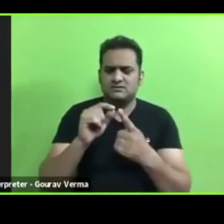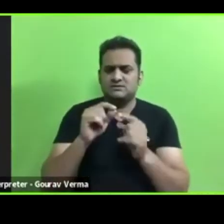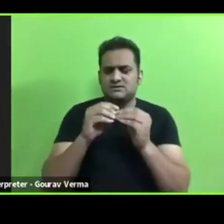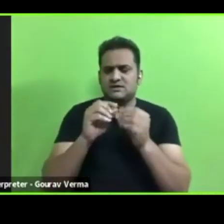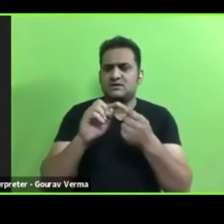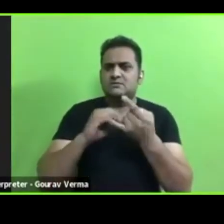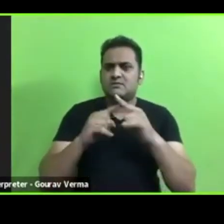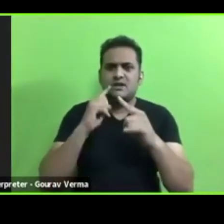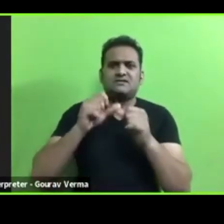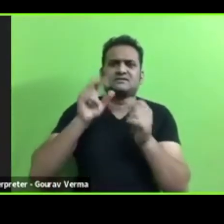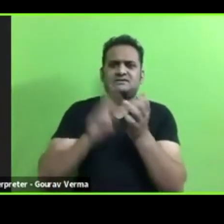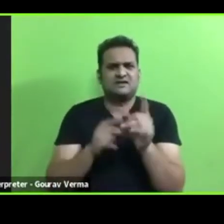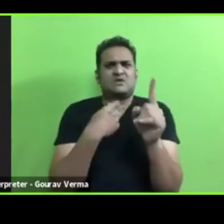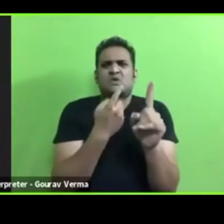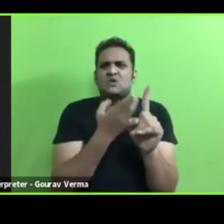who is Sebastian's Sons?